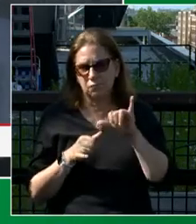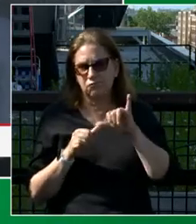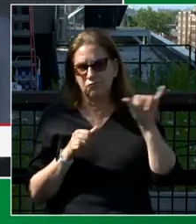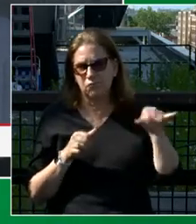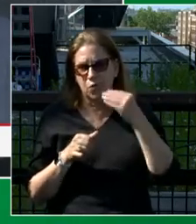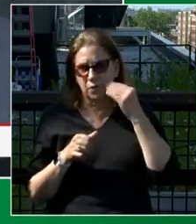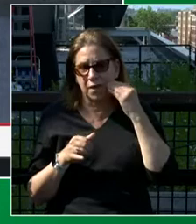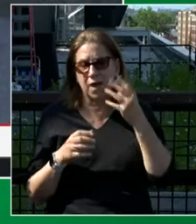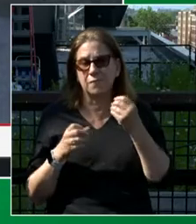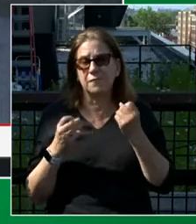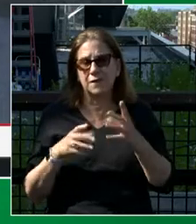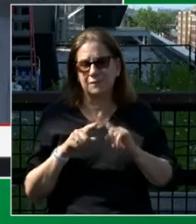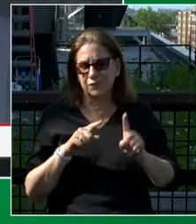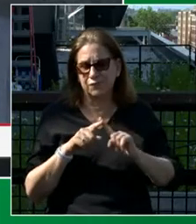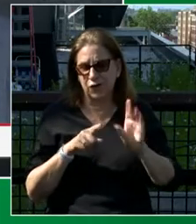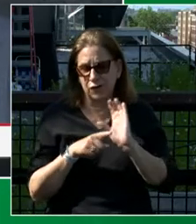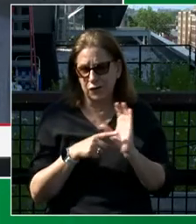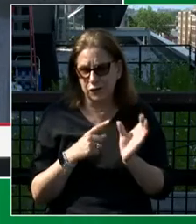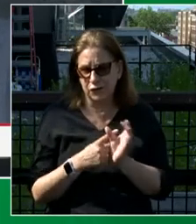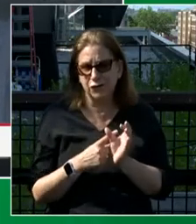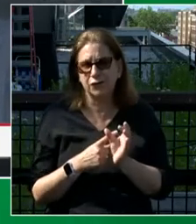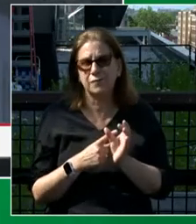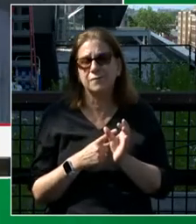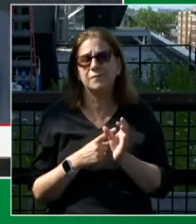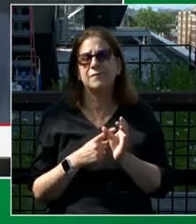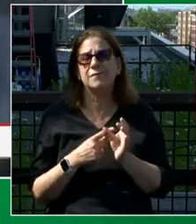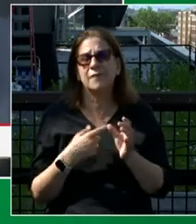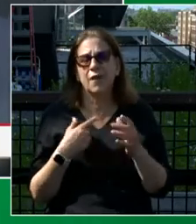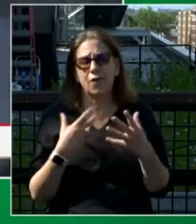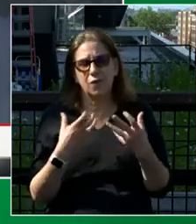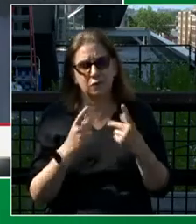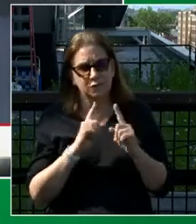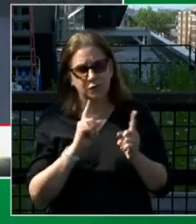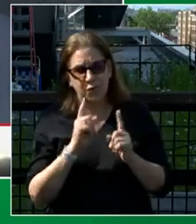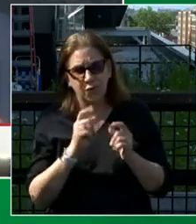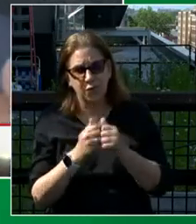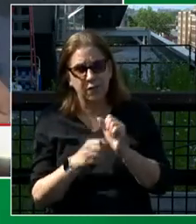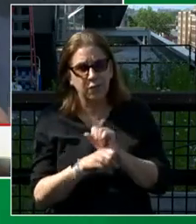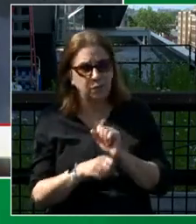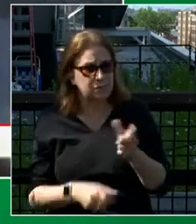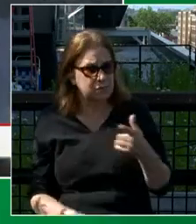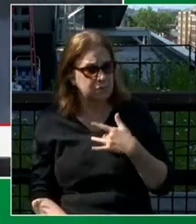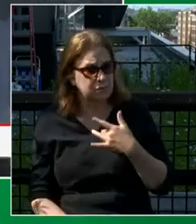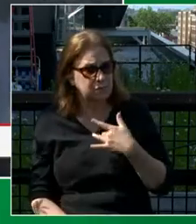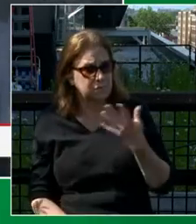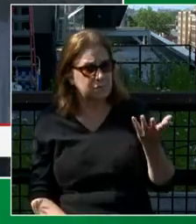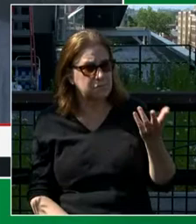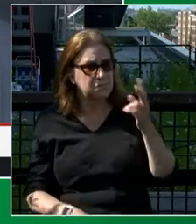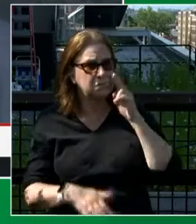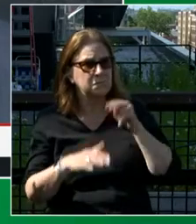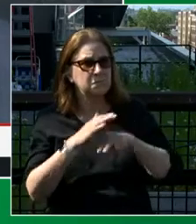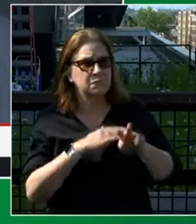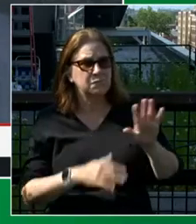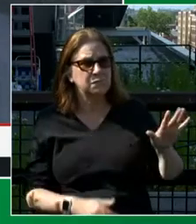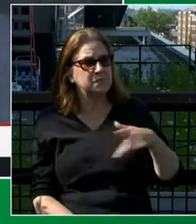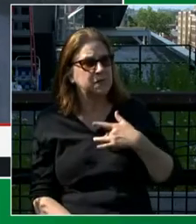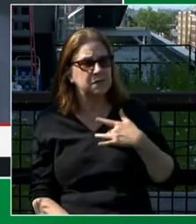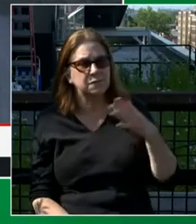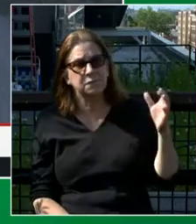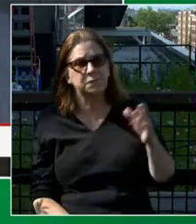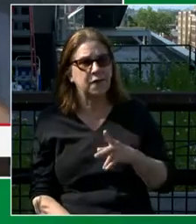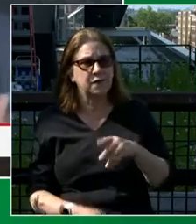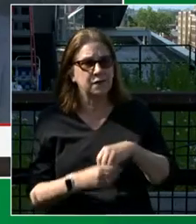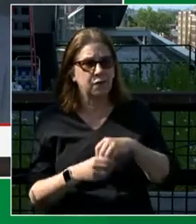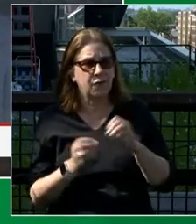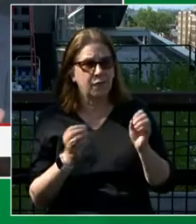begun engaging our employees. What do they think about the future? We've been having conversations with them. We've been talking to them about vaccinations. And